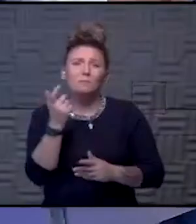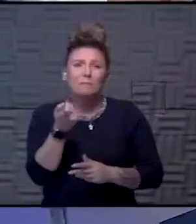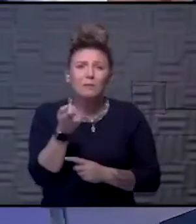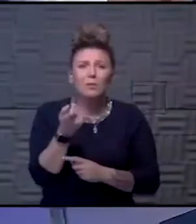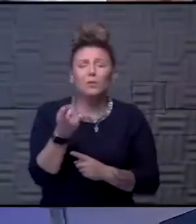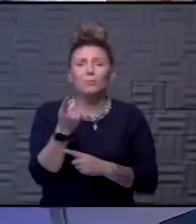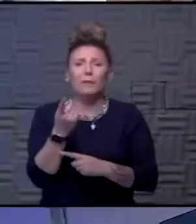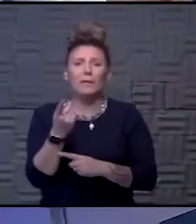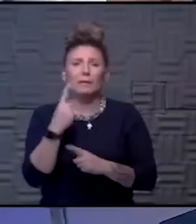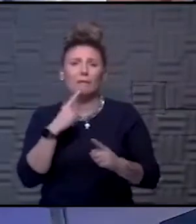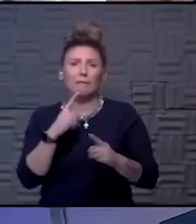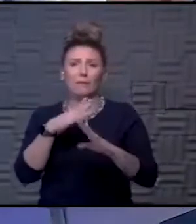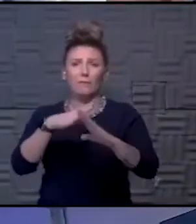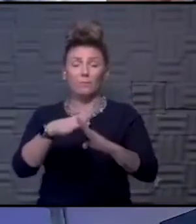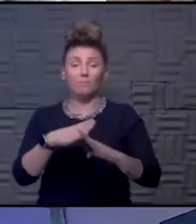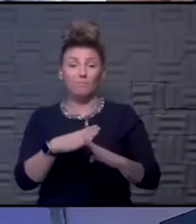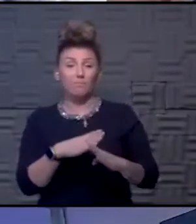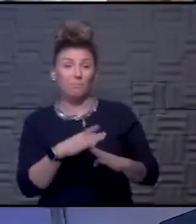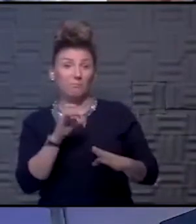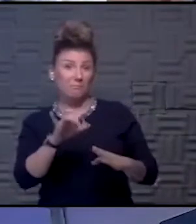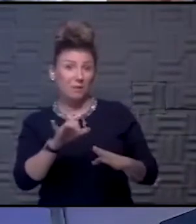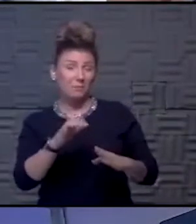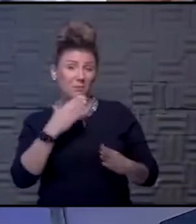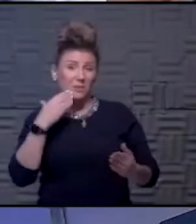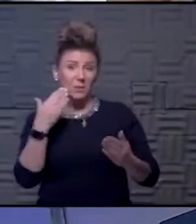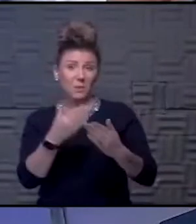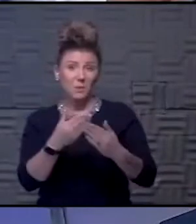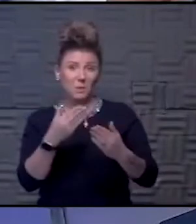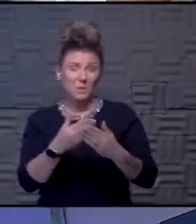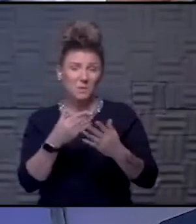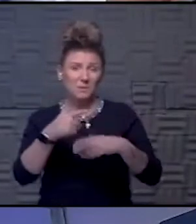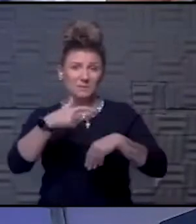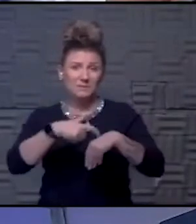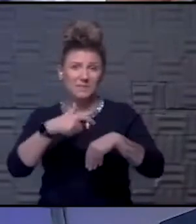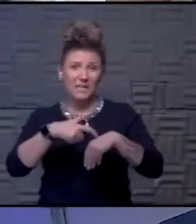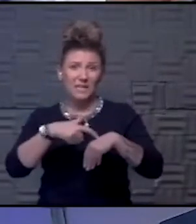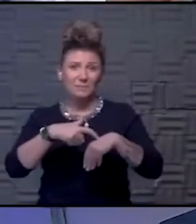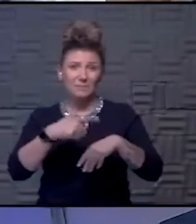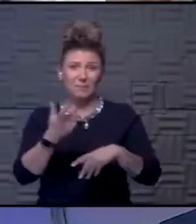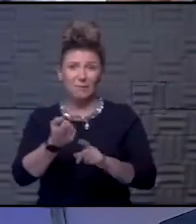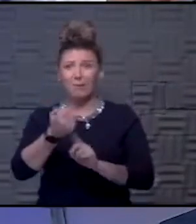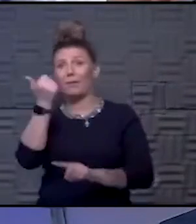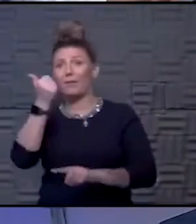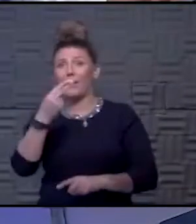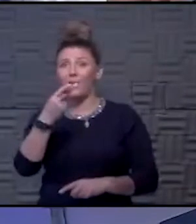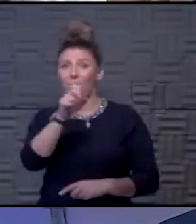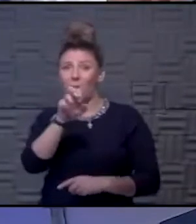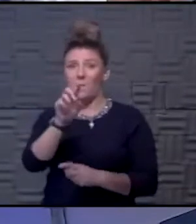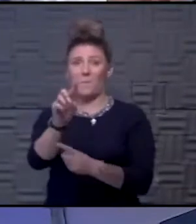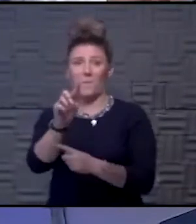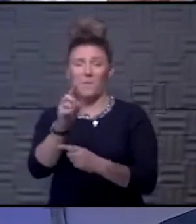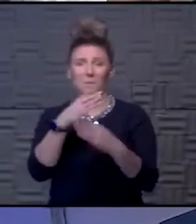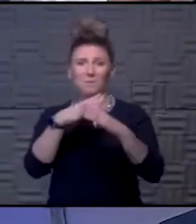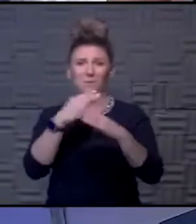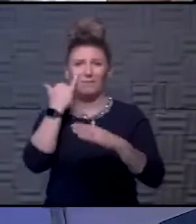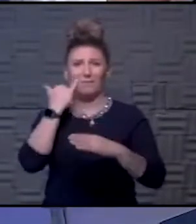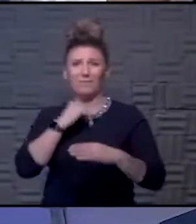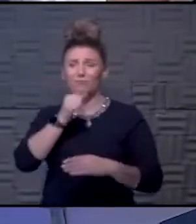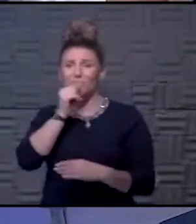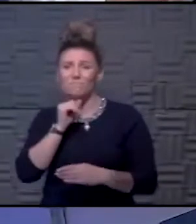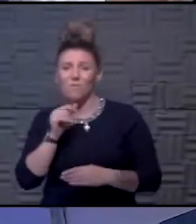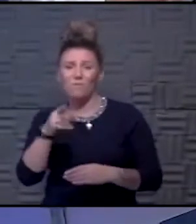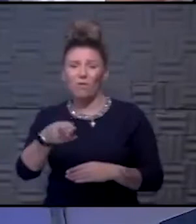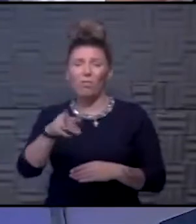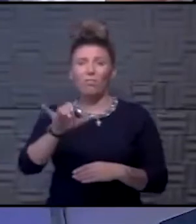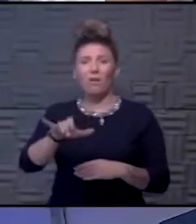this be a reasonable time to re-invoke the term herd immunity and talk about the idea that if you're suffering from one of these disorders where